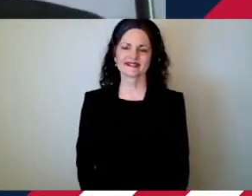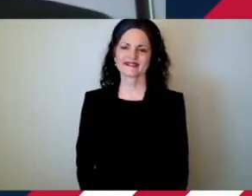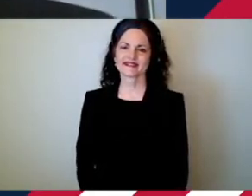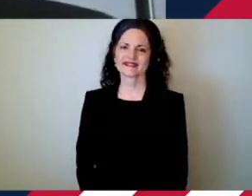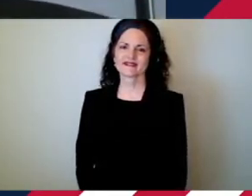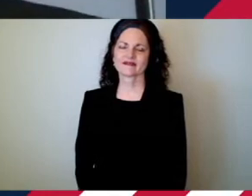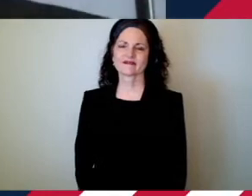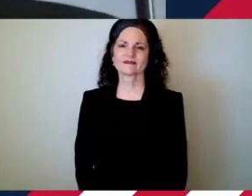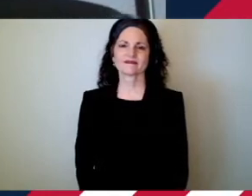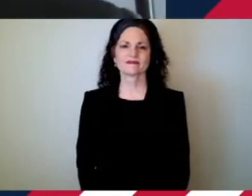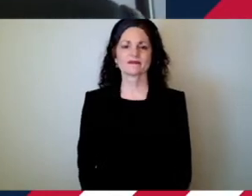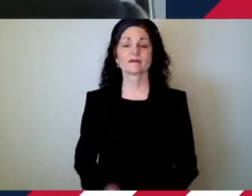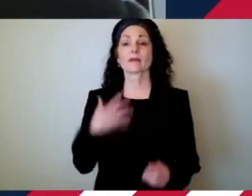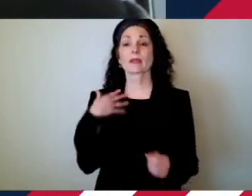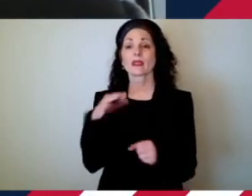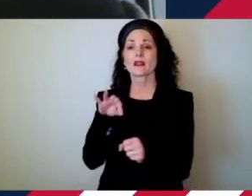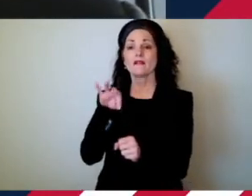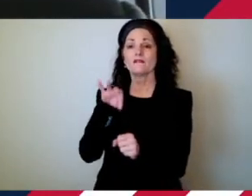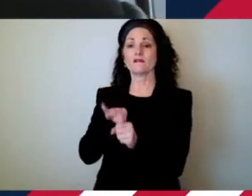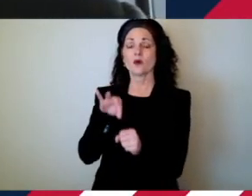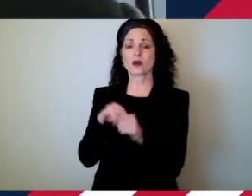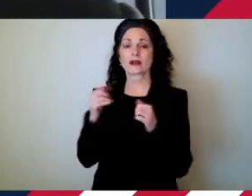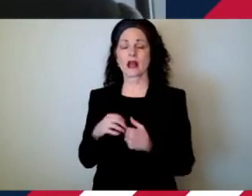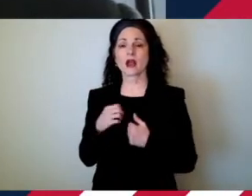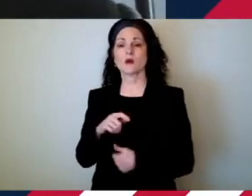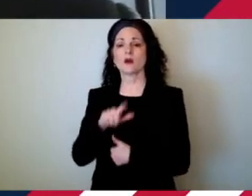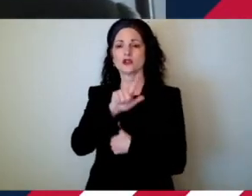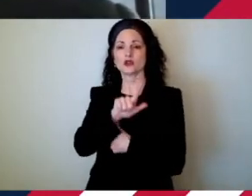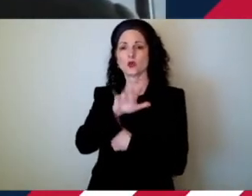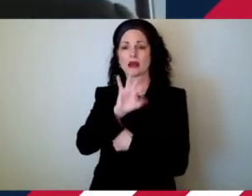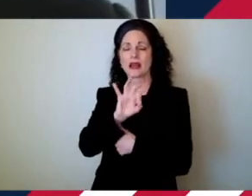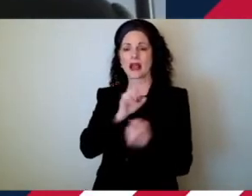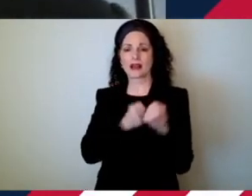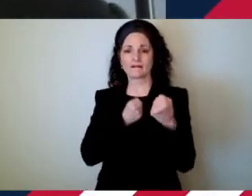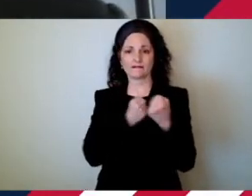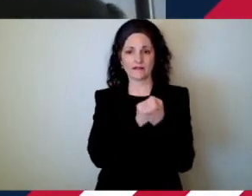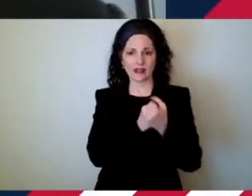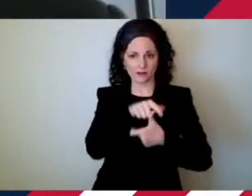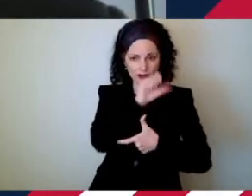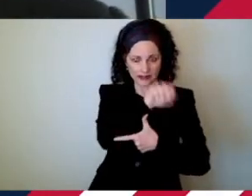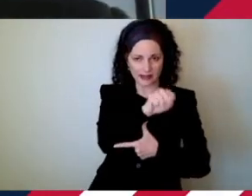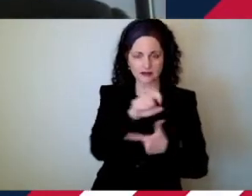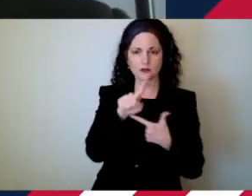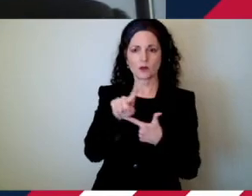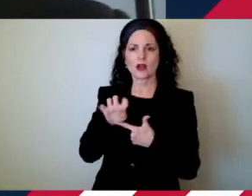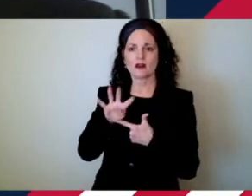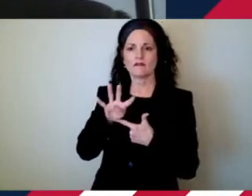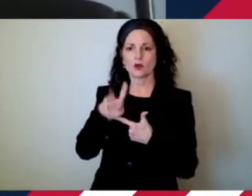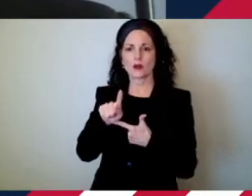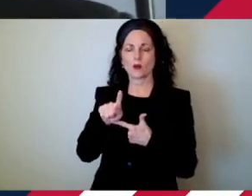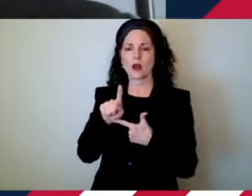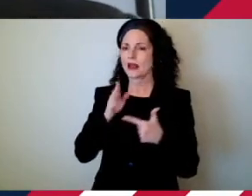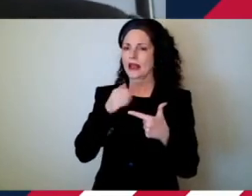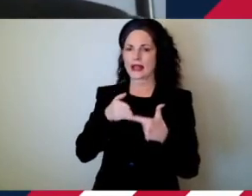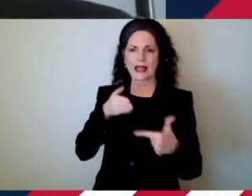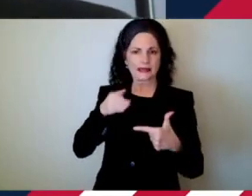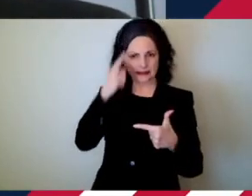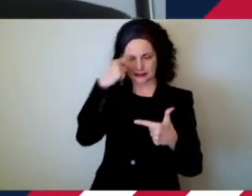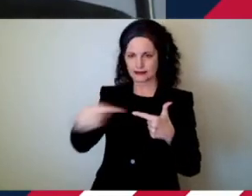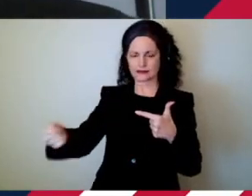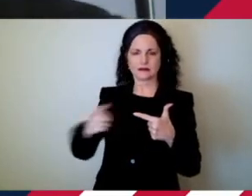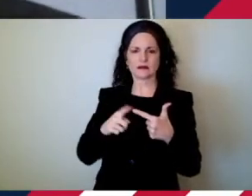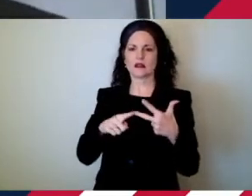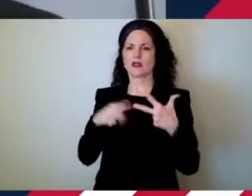The vote is 29 in favor, 141 against, 3 abstentions. The proposition